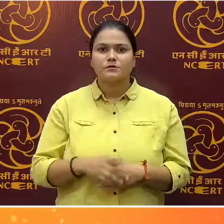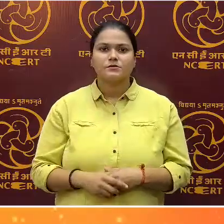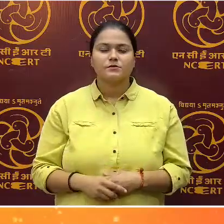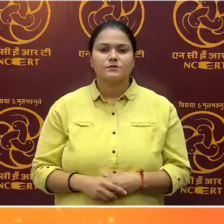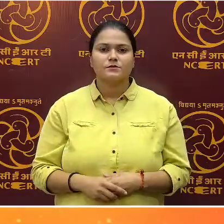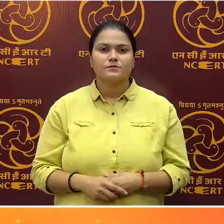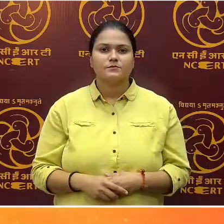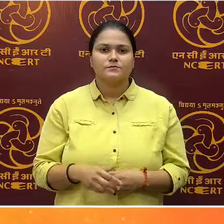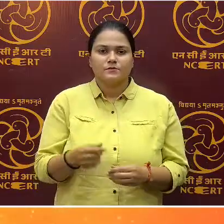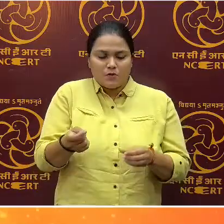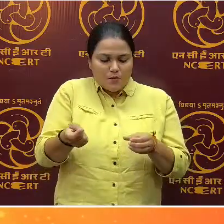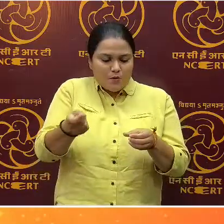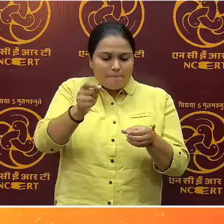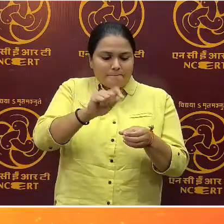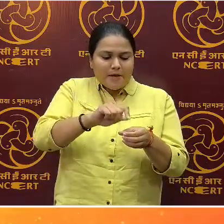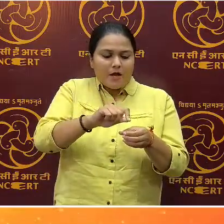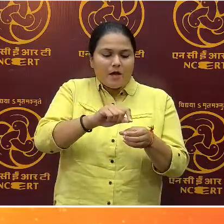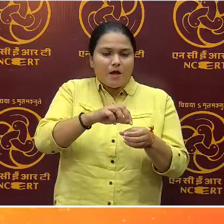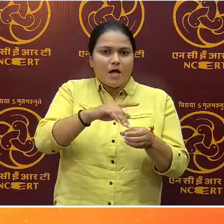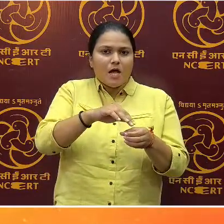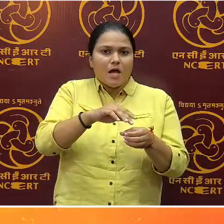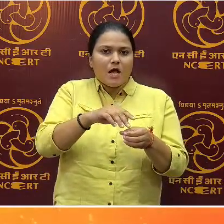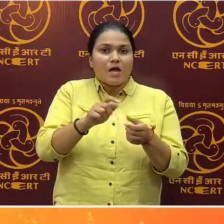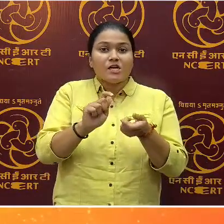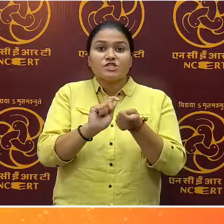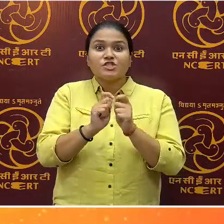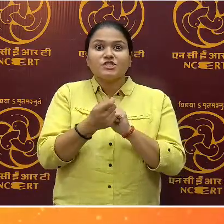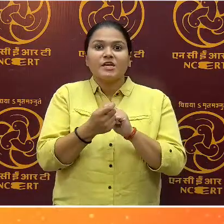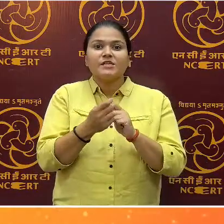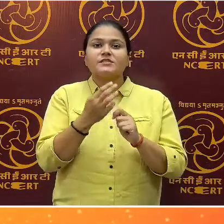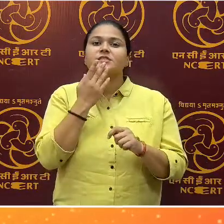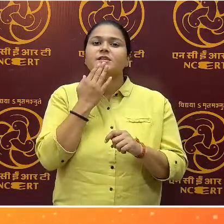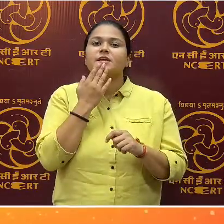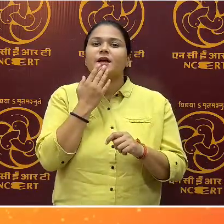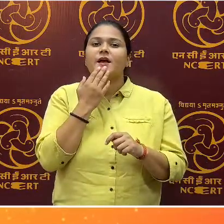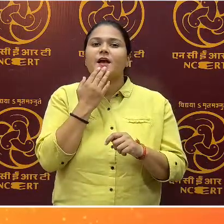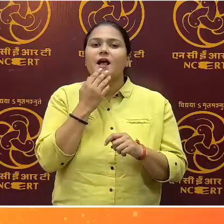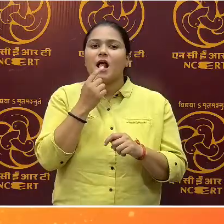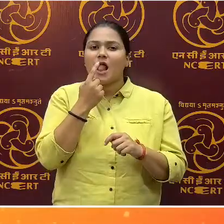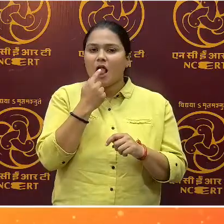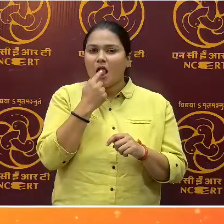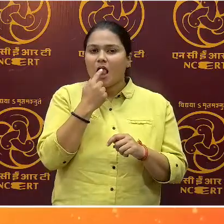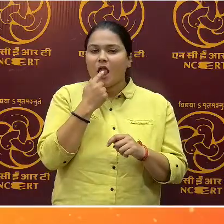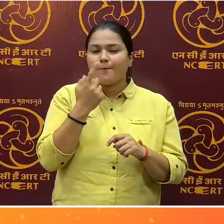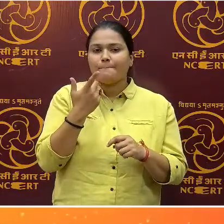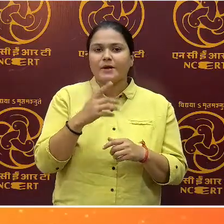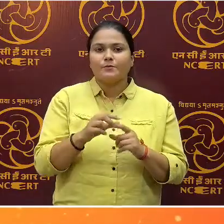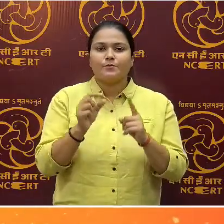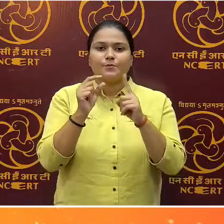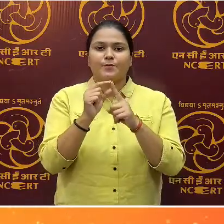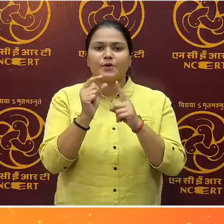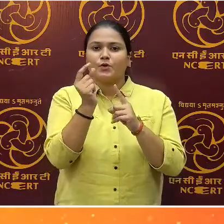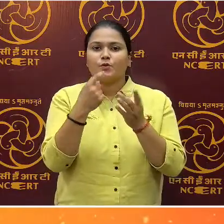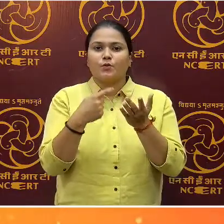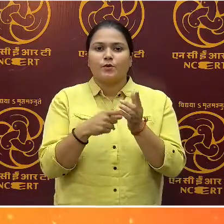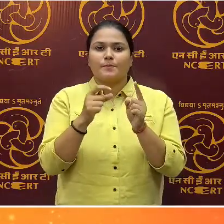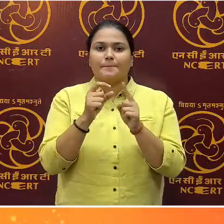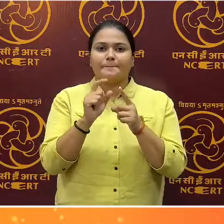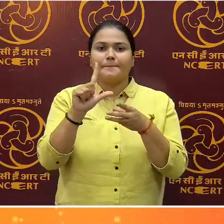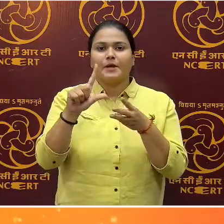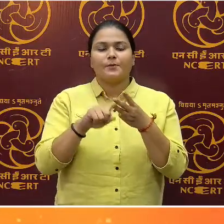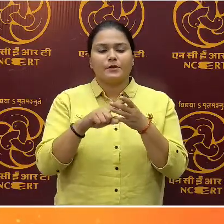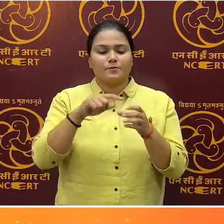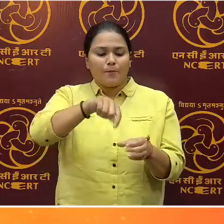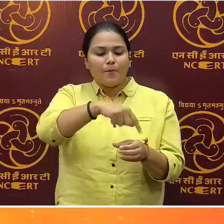That's beautiful, purple. yes, right. So I have taken 3 spoons of the crystals and I have